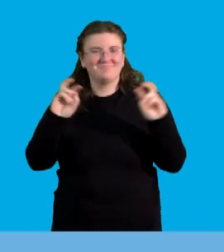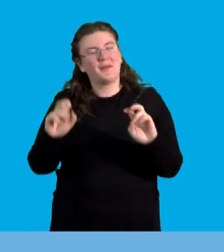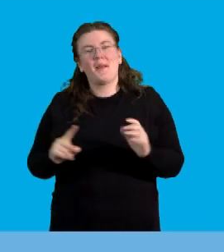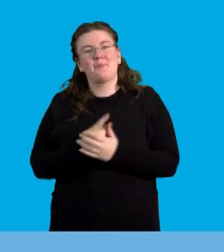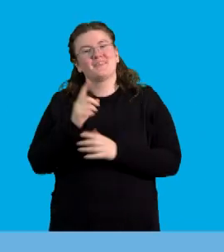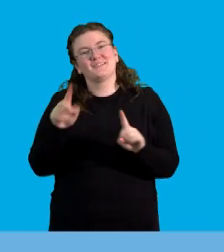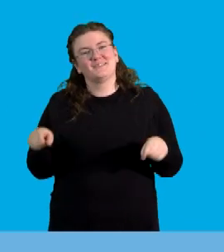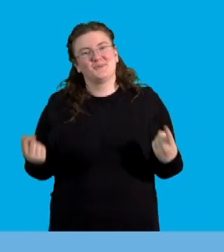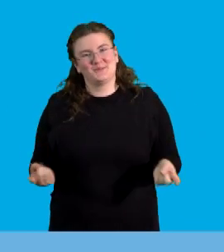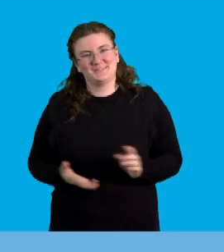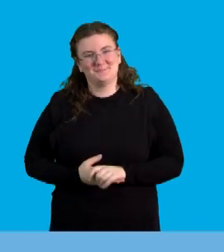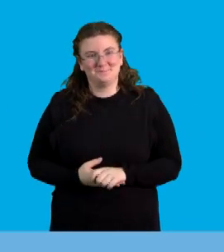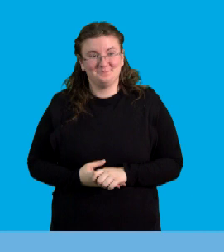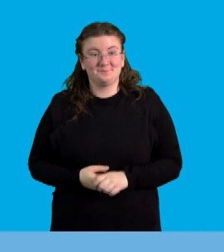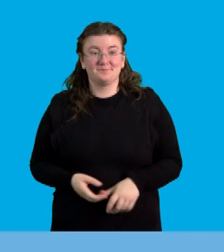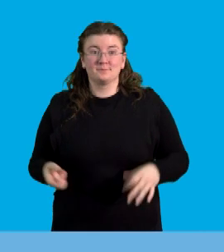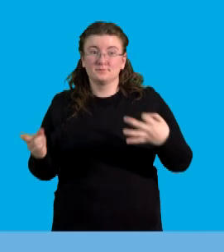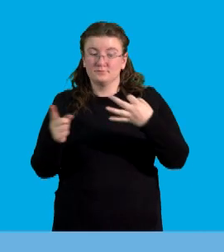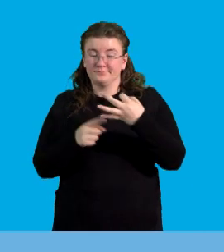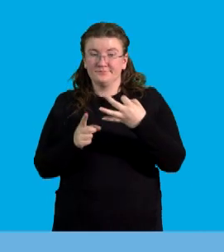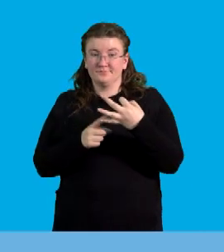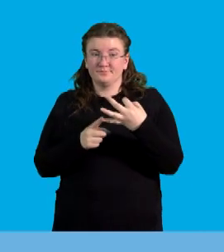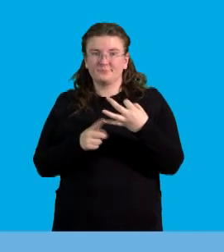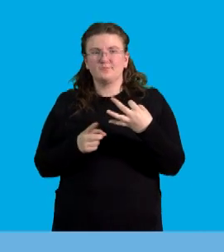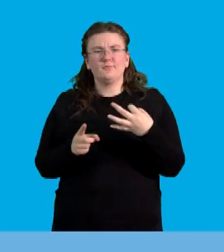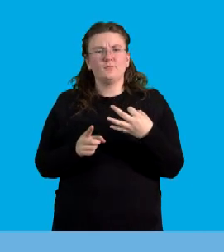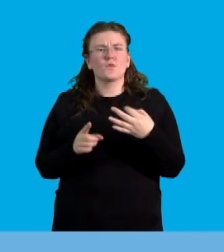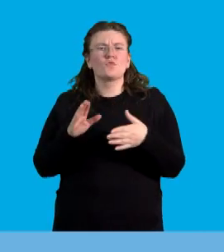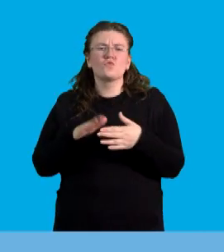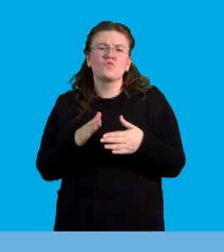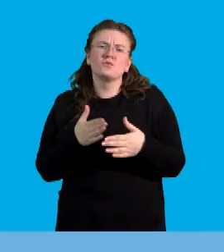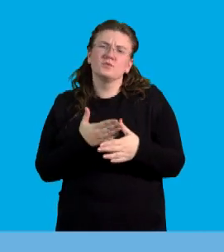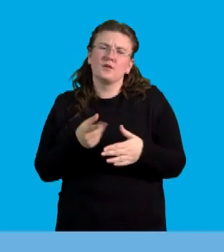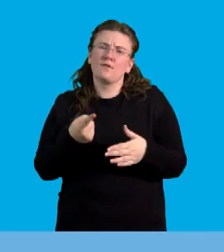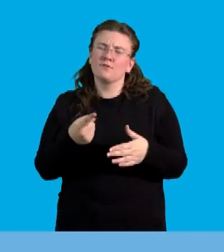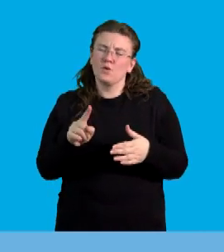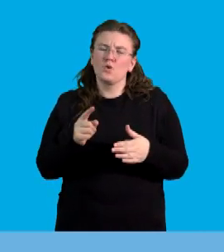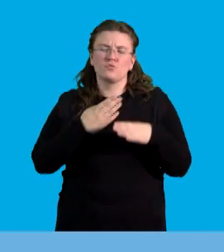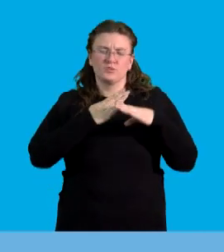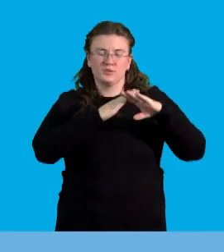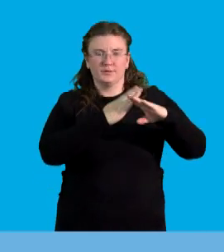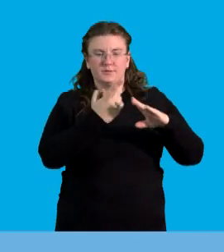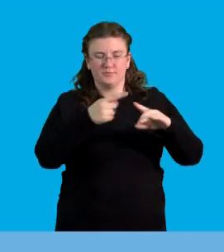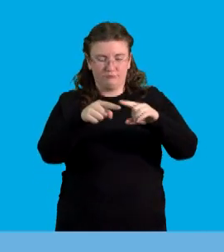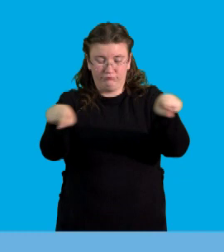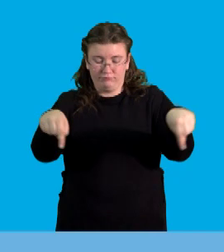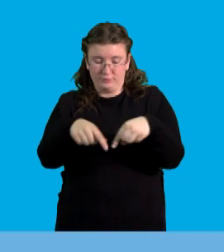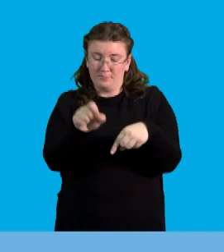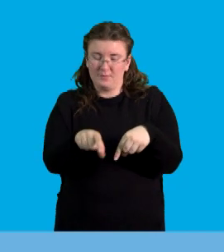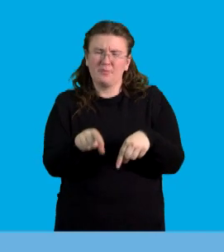generate electricity. Then question 3 is asking us, what is the purpose of resistors in